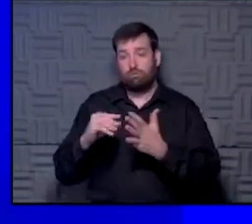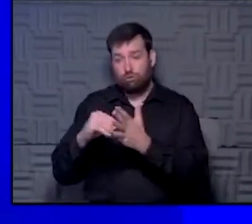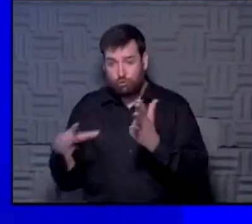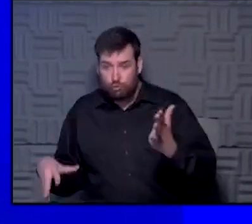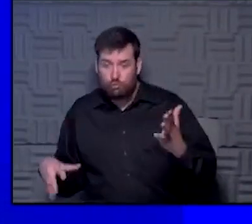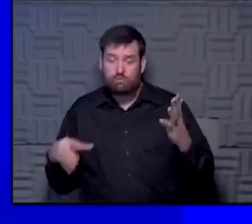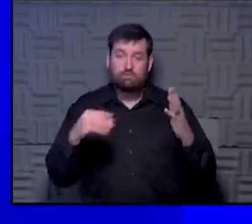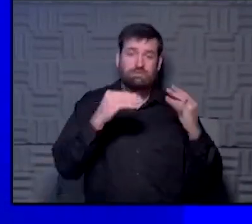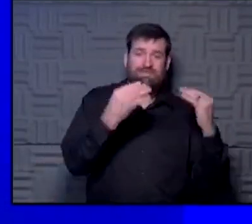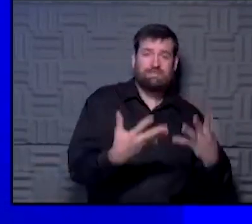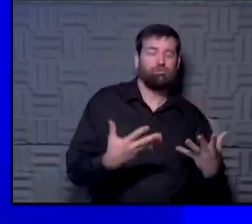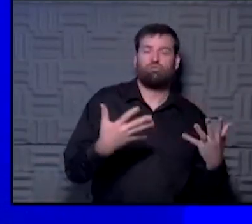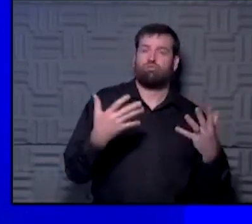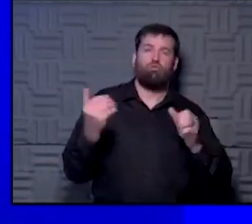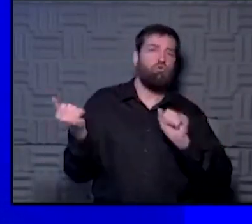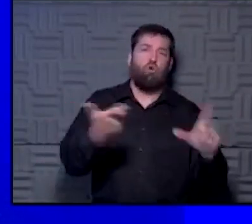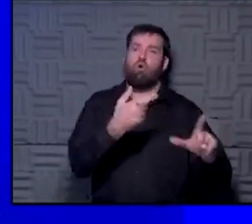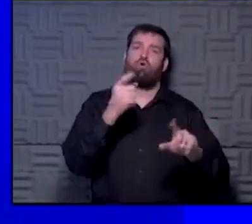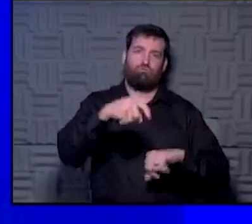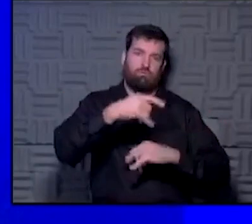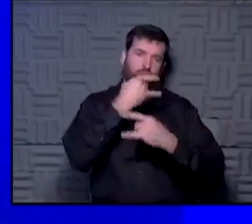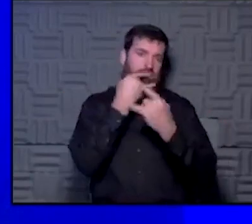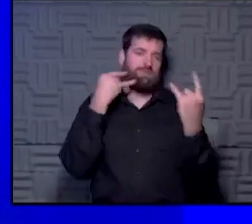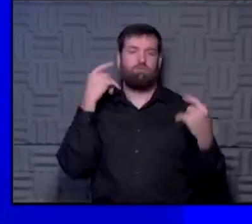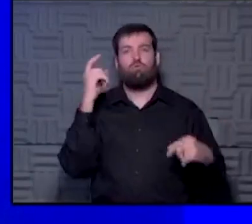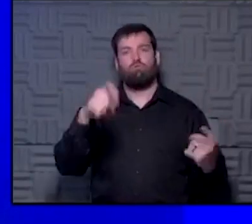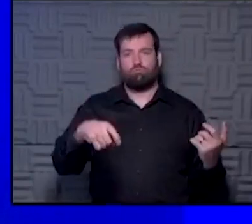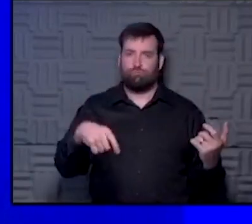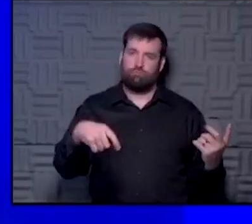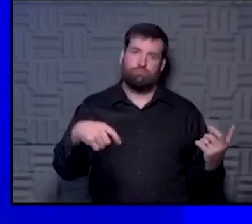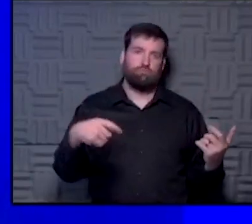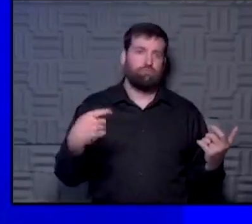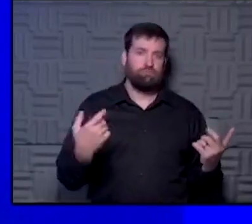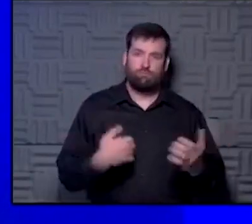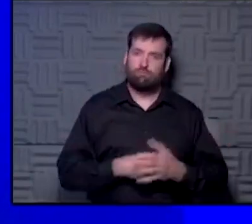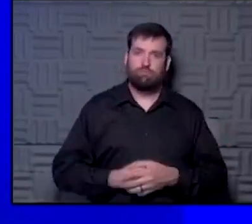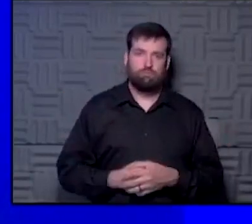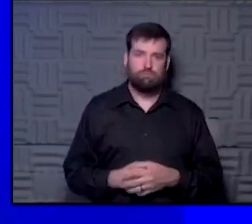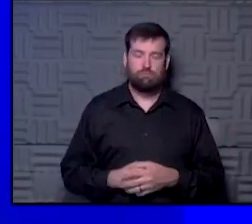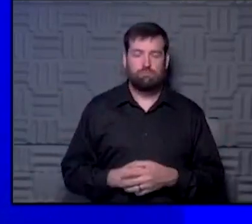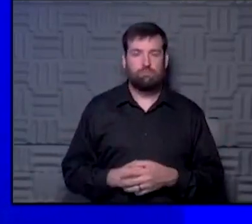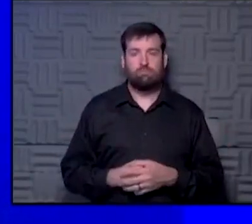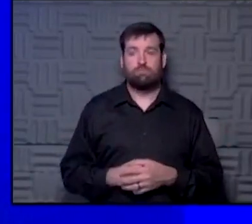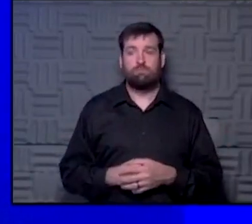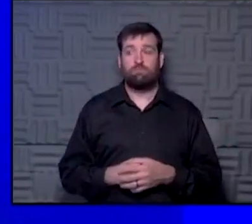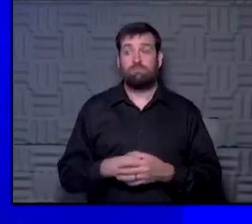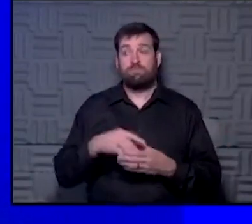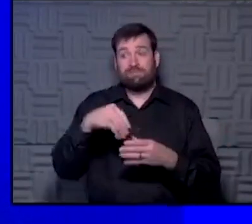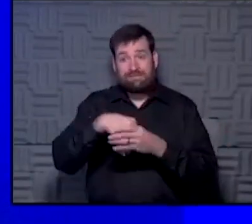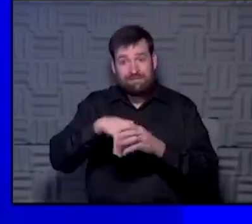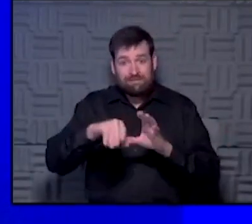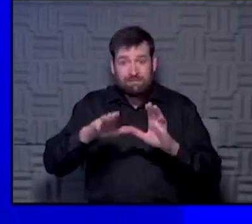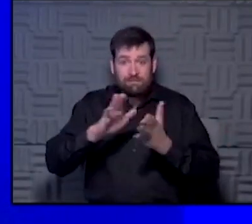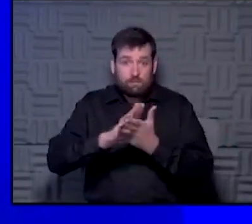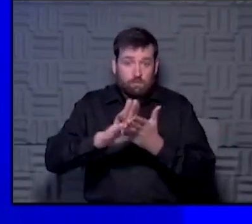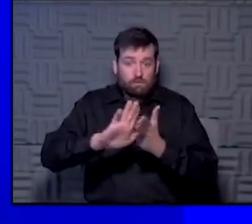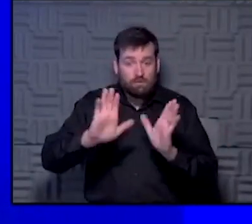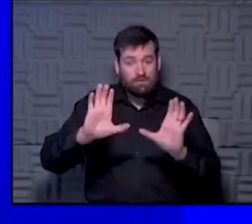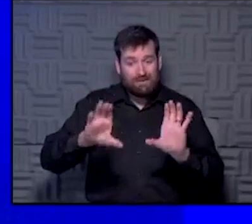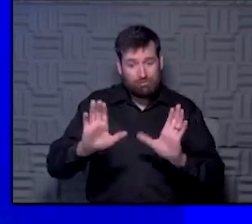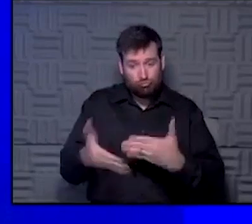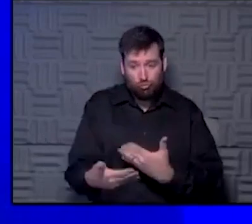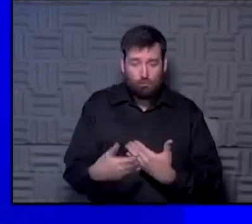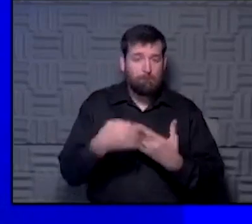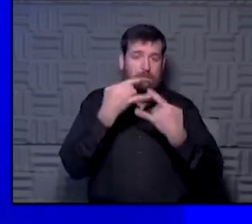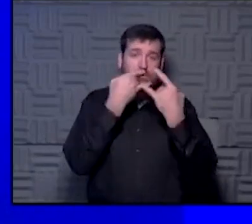students or teachers, everybody should be wearing the mask in those situations. So taking it off in the classroom is not the best practice.